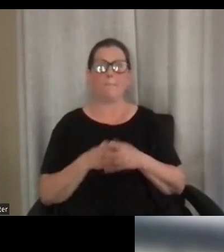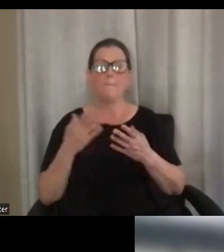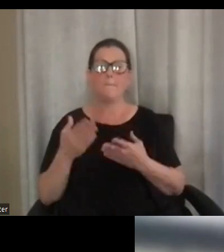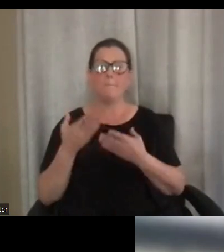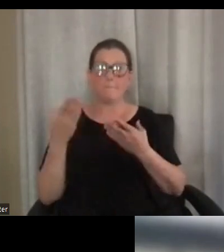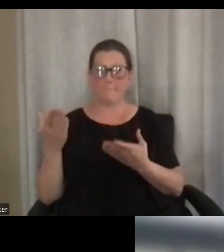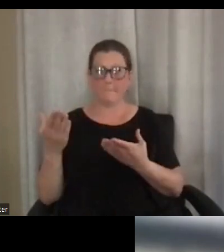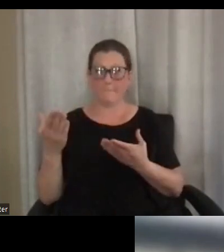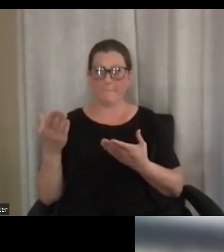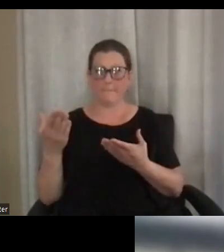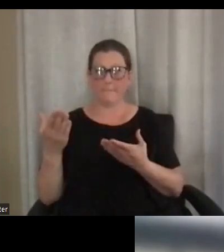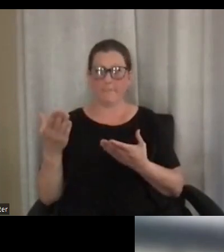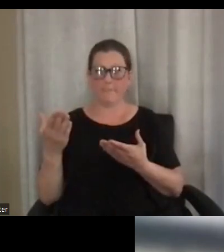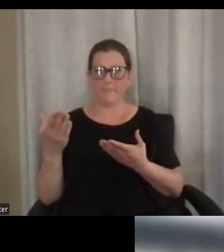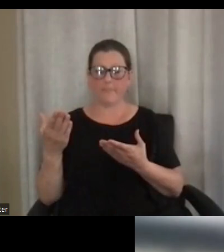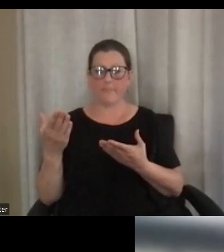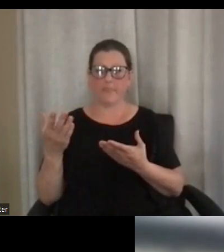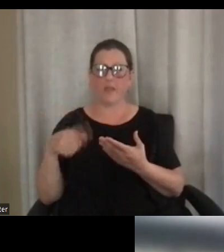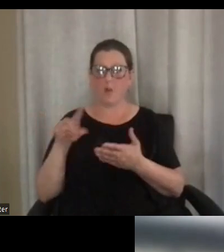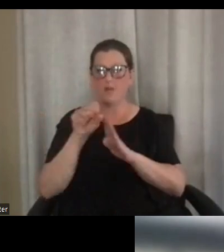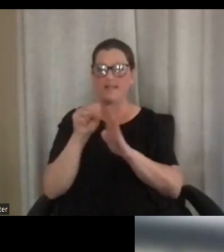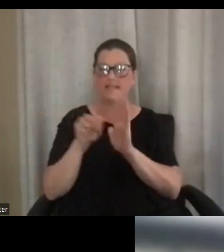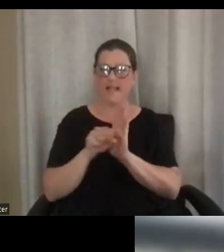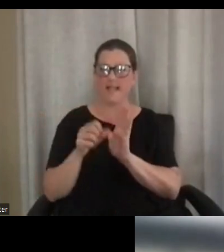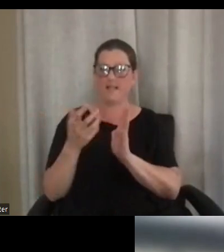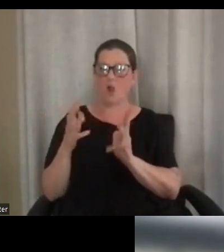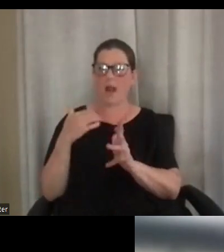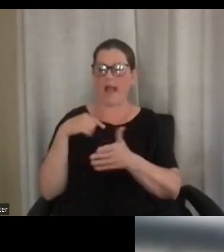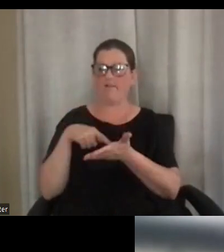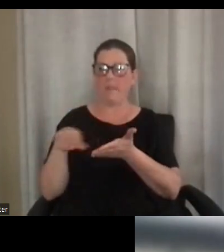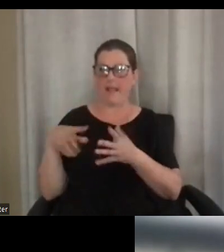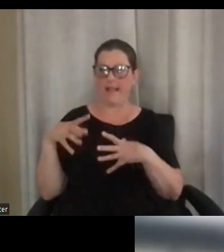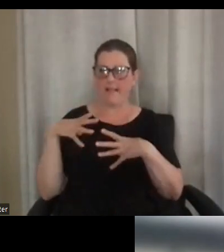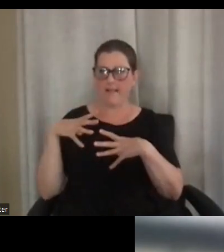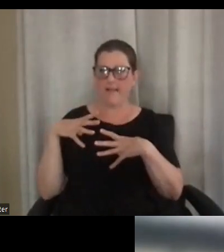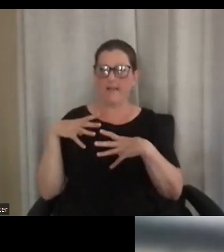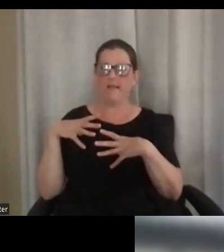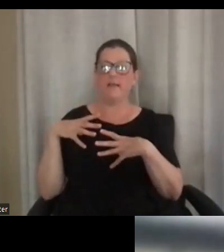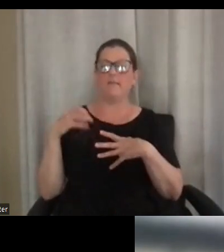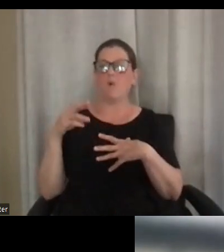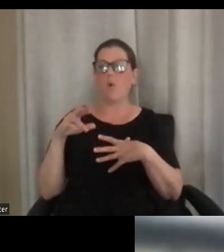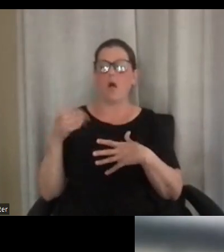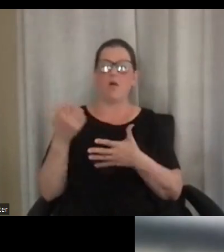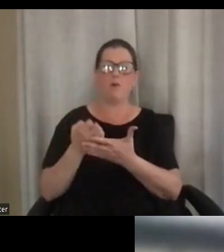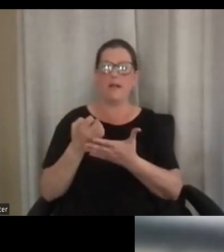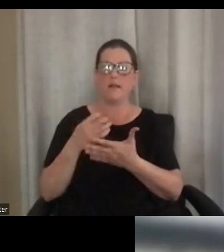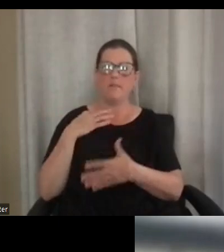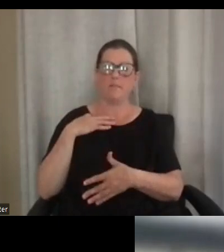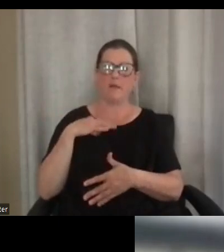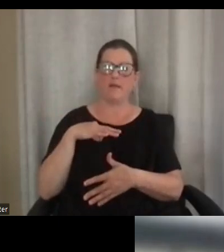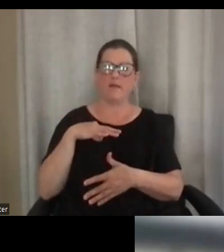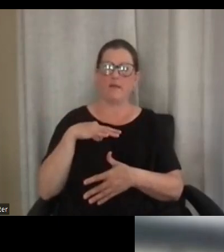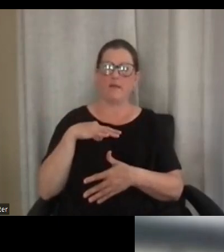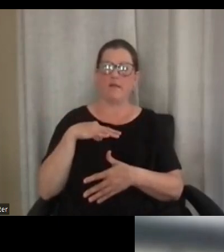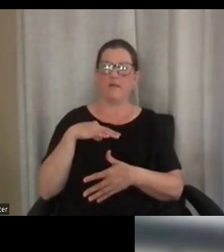Recommendations for those states that do have paid leave, or even just considering other economic benefits. I think just kind